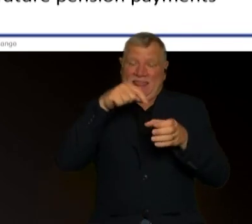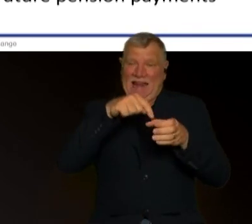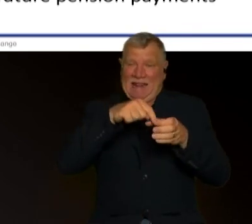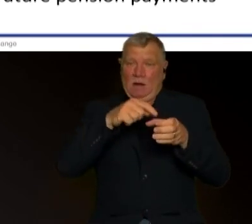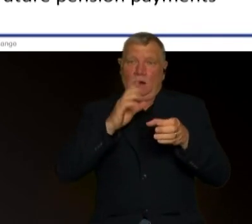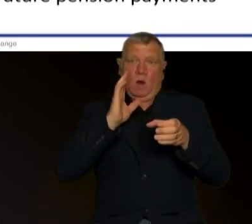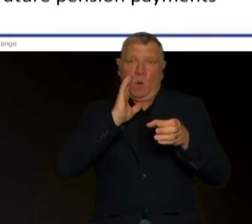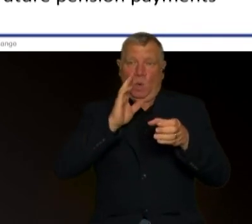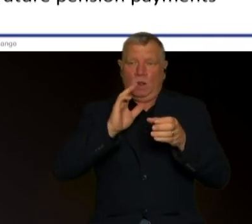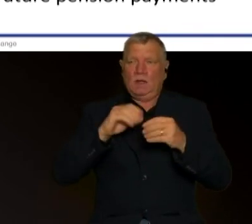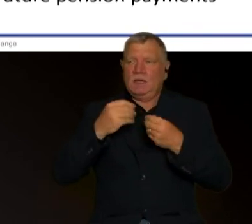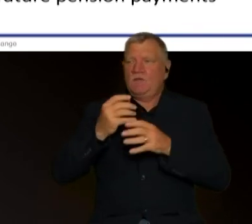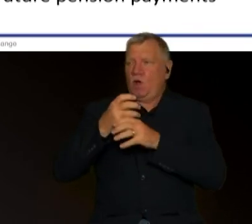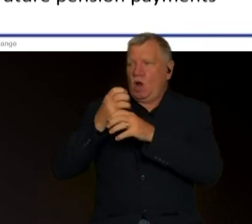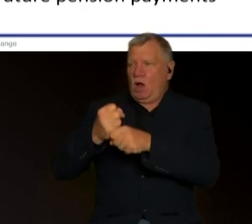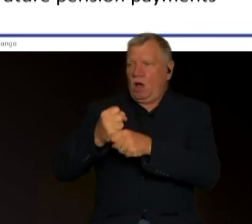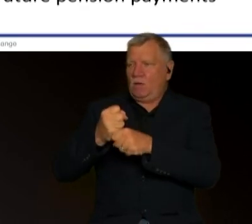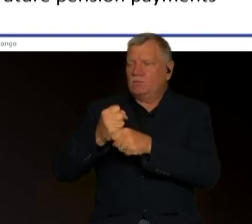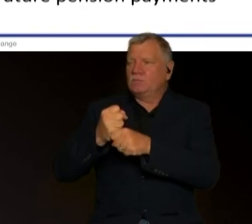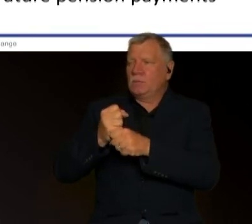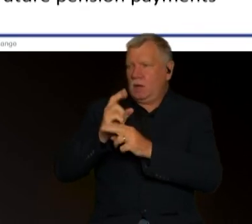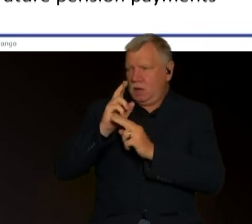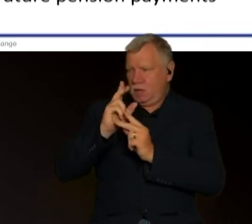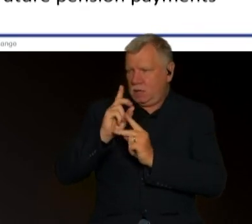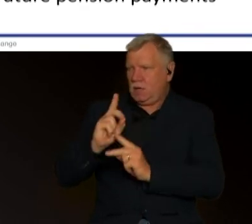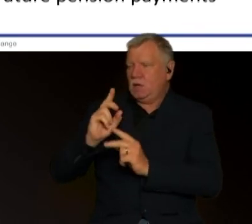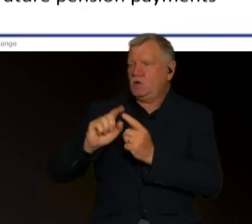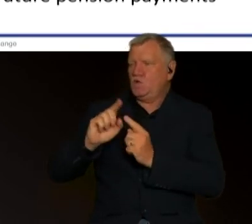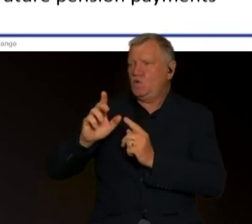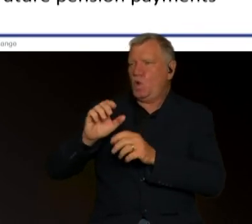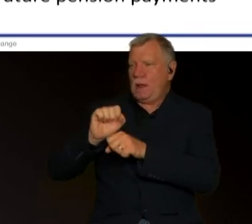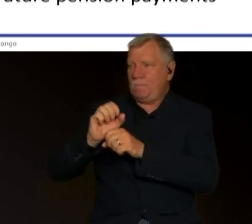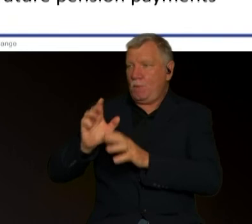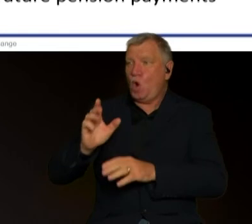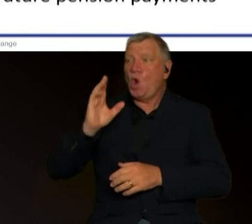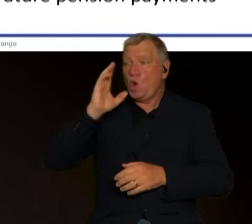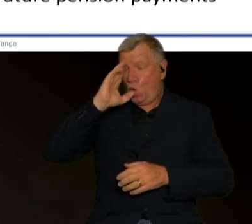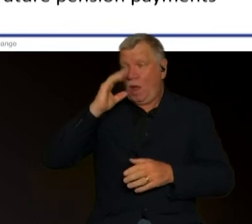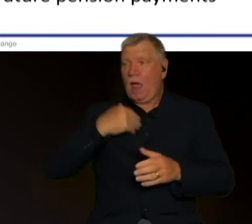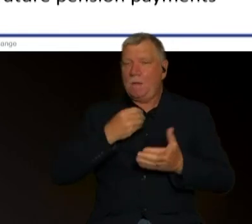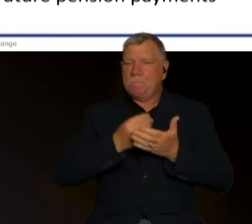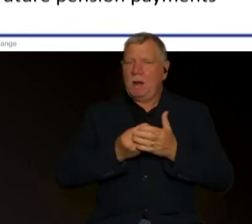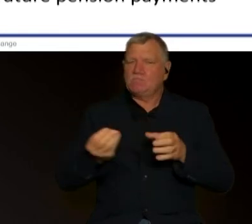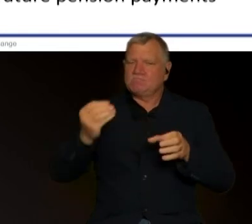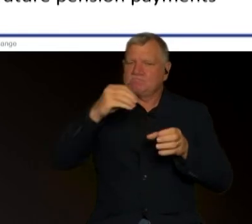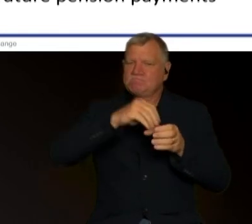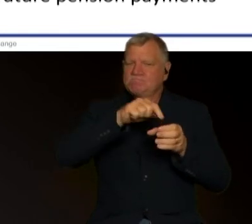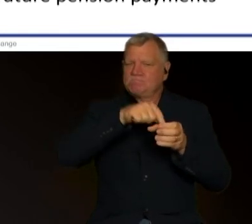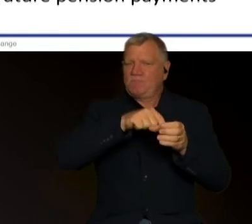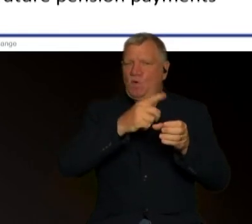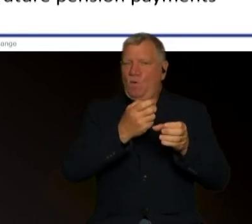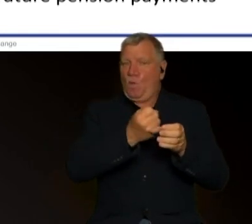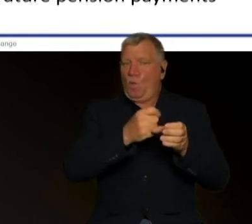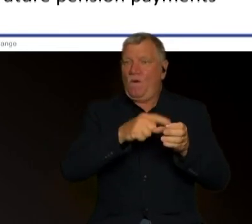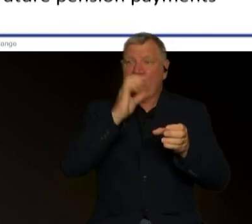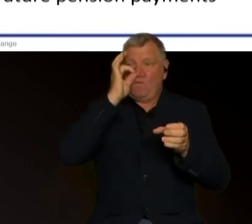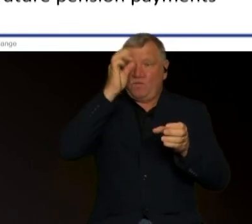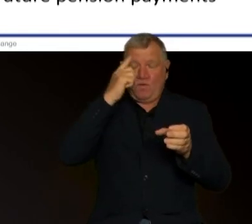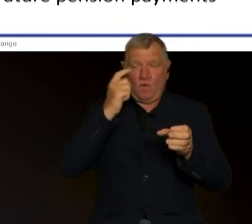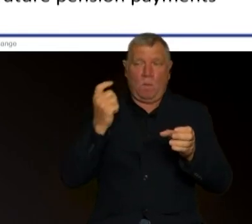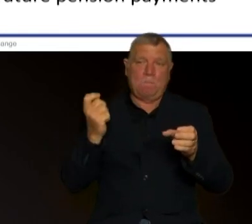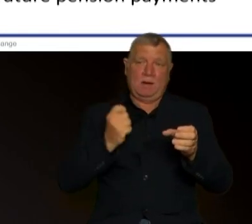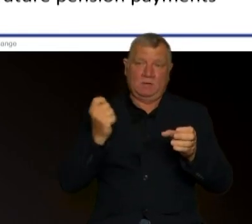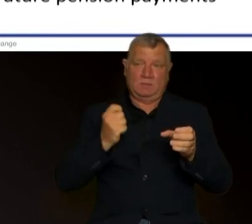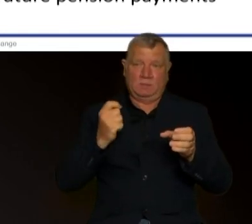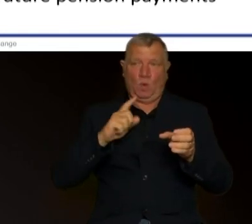you have given confidence and dignity to government employees so they know funds are being set aside to pay their pension benefits